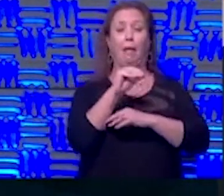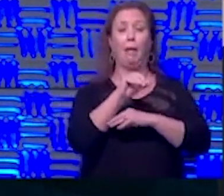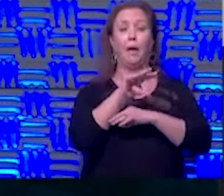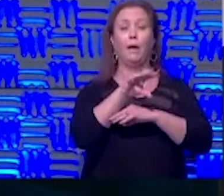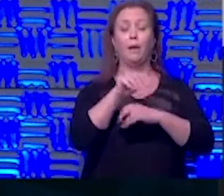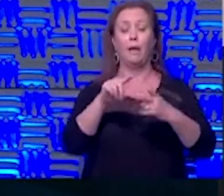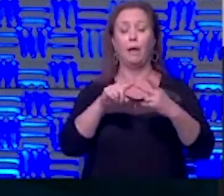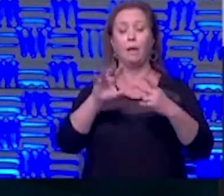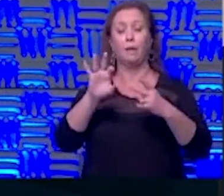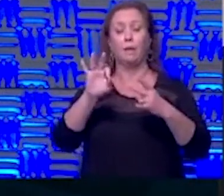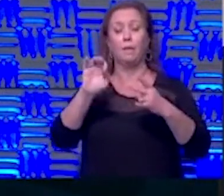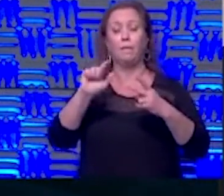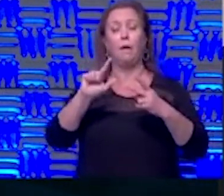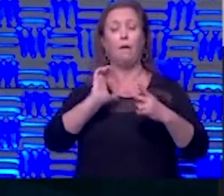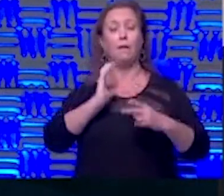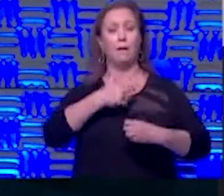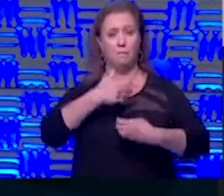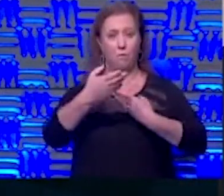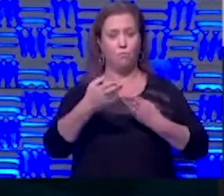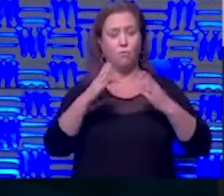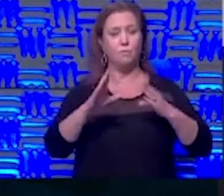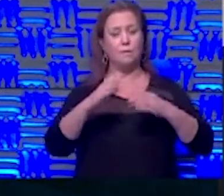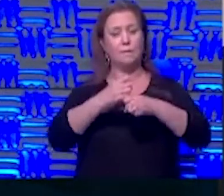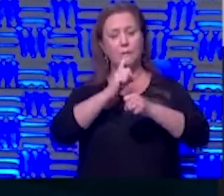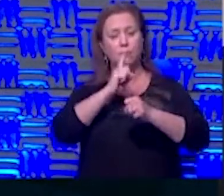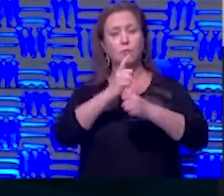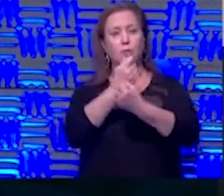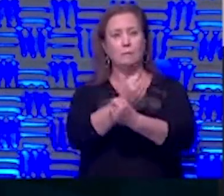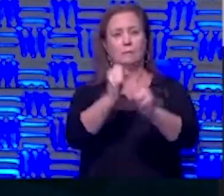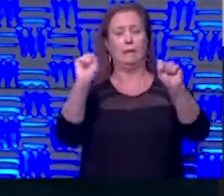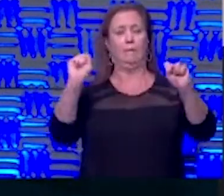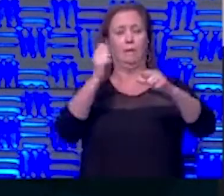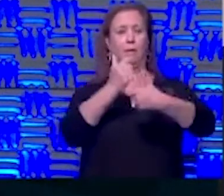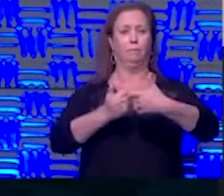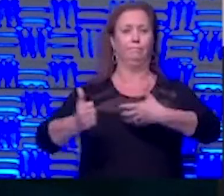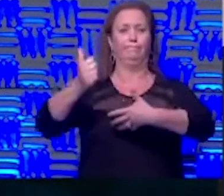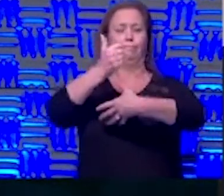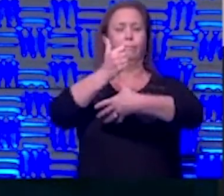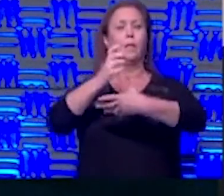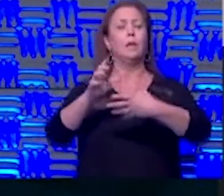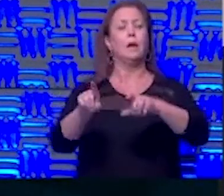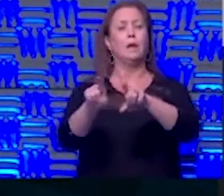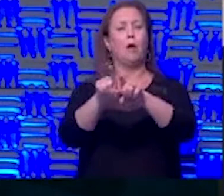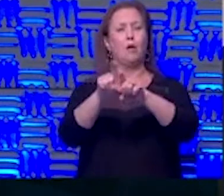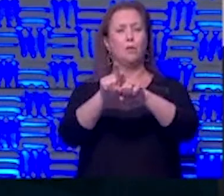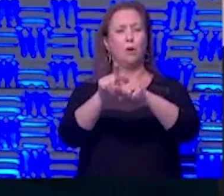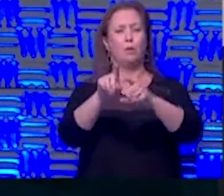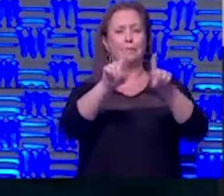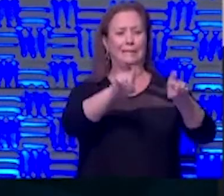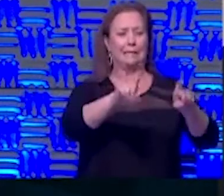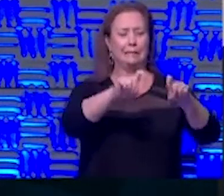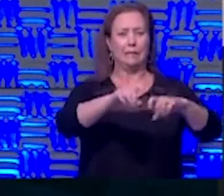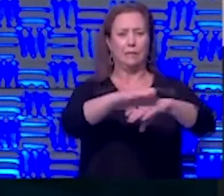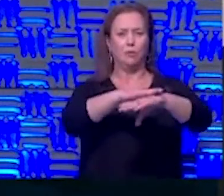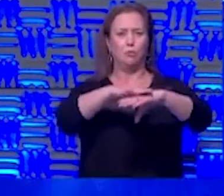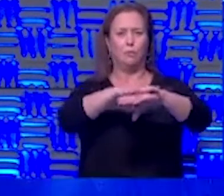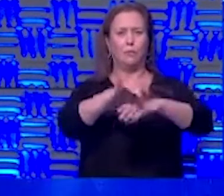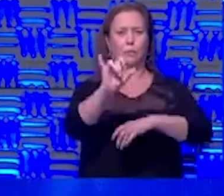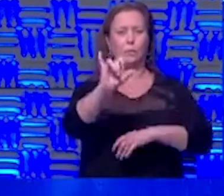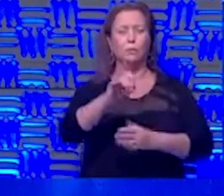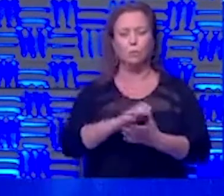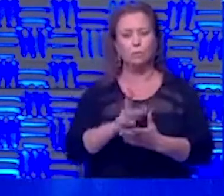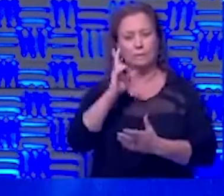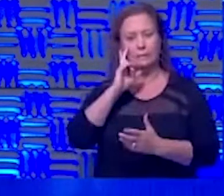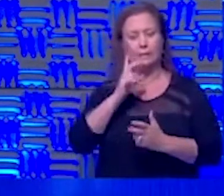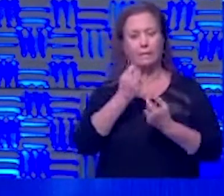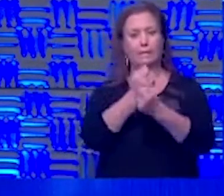our rooms in order to assure safety, and then following that with frequent surface testing. Yeah, I